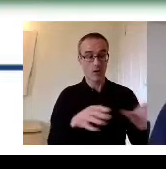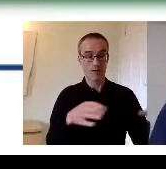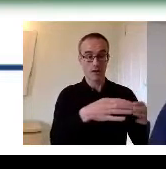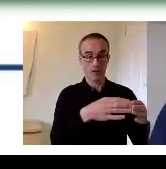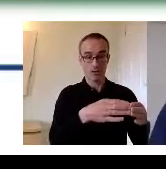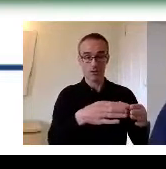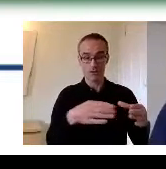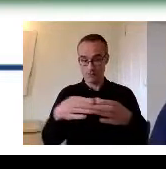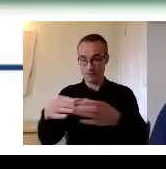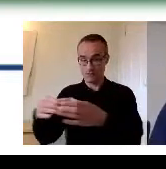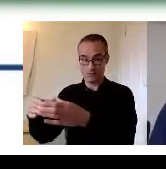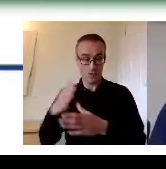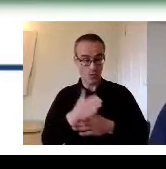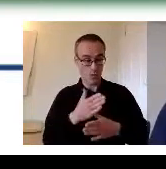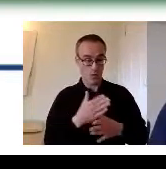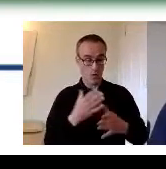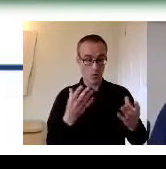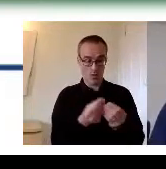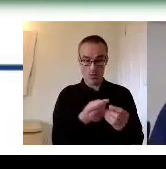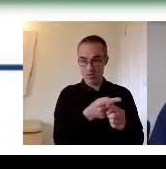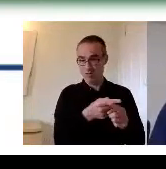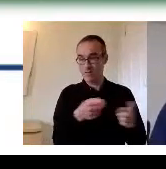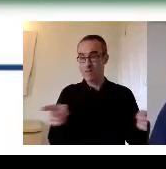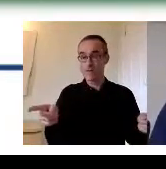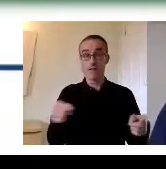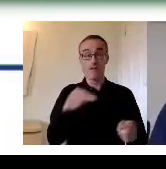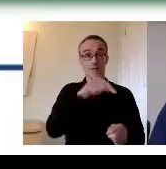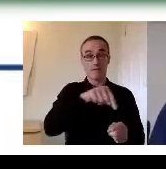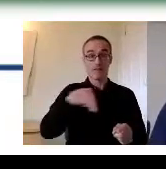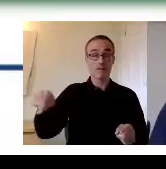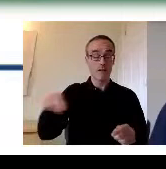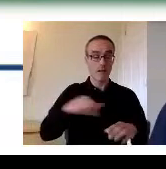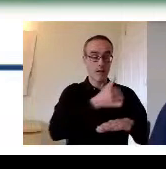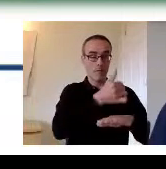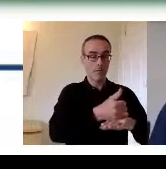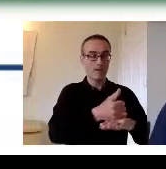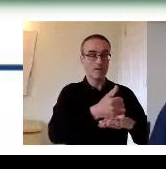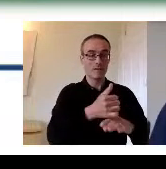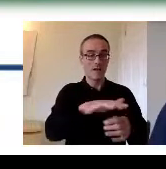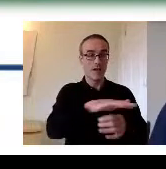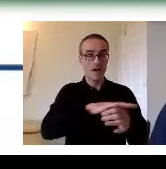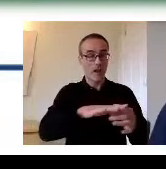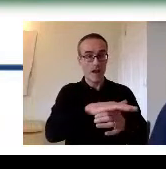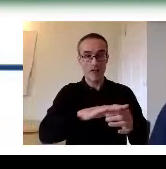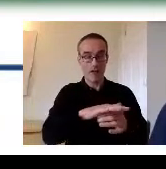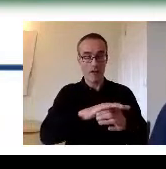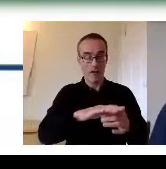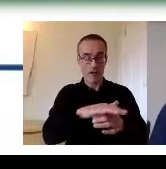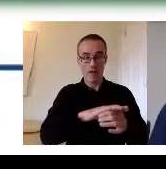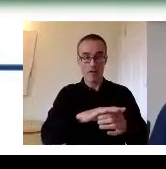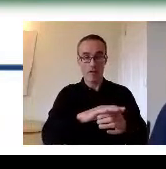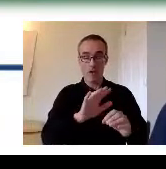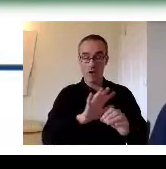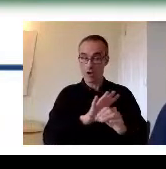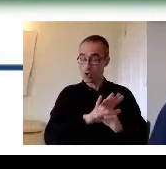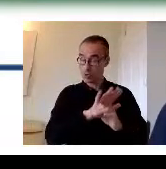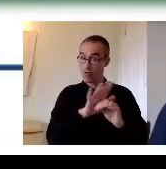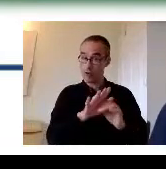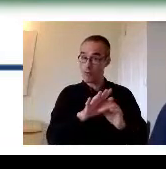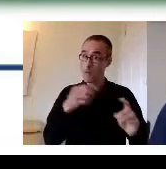been drastically impacted. Of course, a lot of us have been drastically impacted, but as was made blatantly aware from